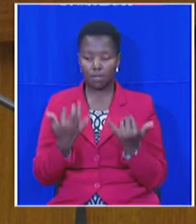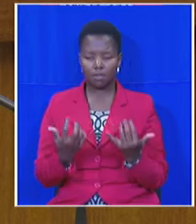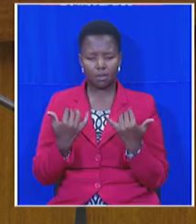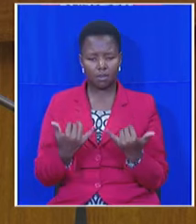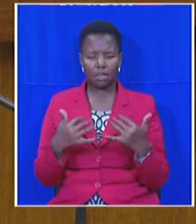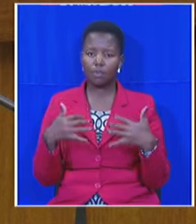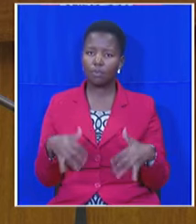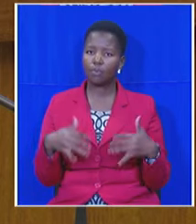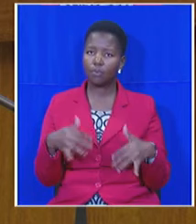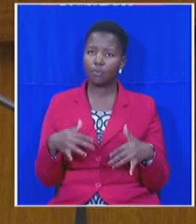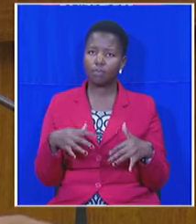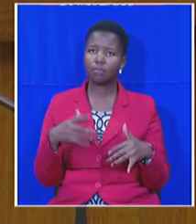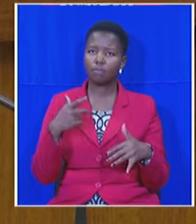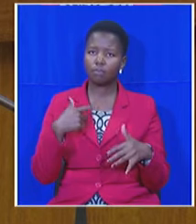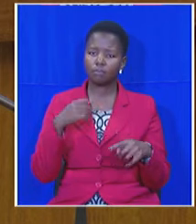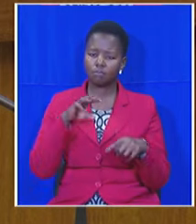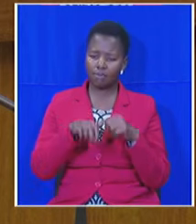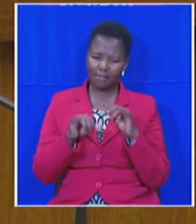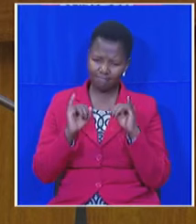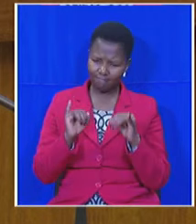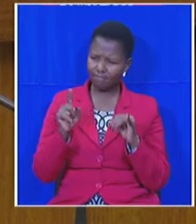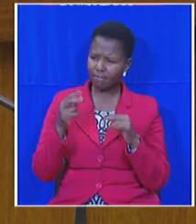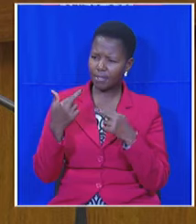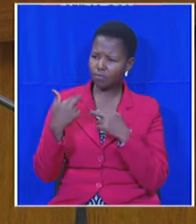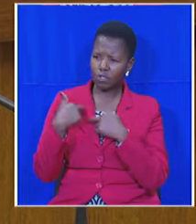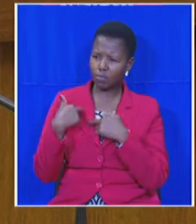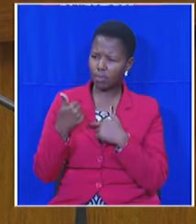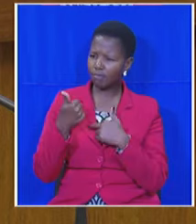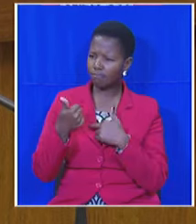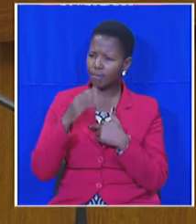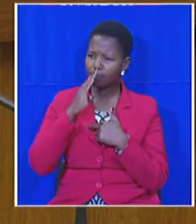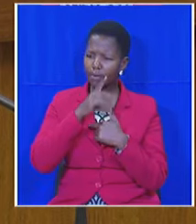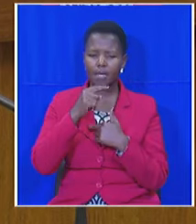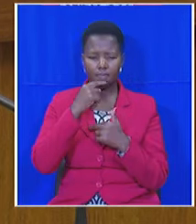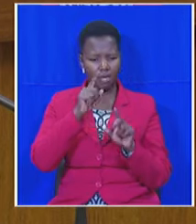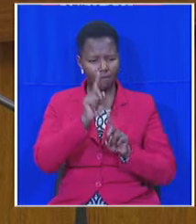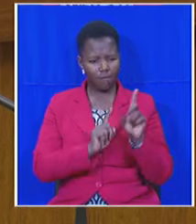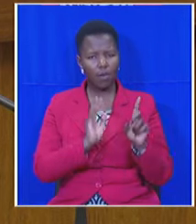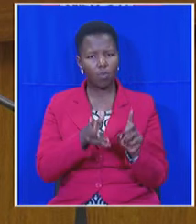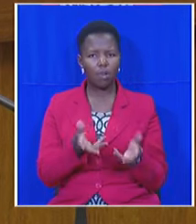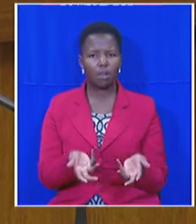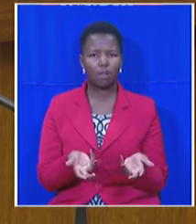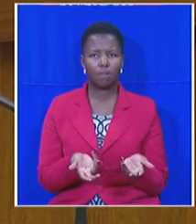it very, very much irresponsible and self-defeating.